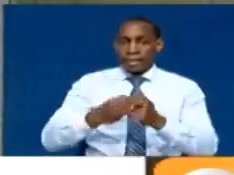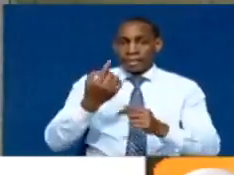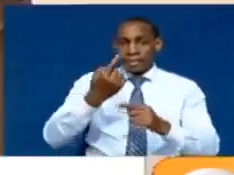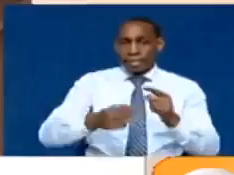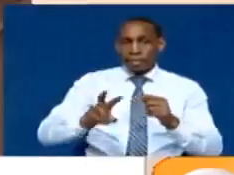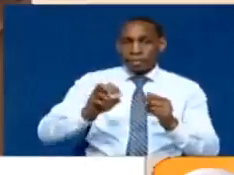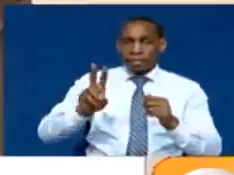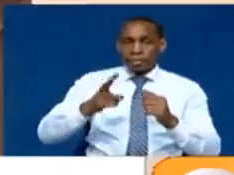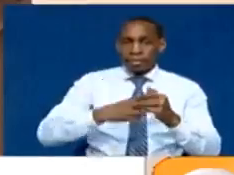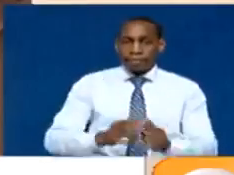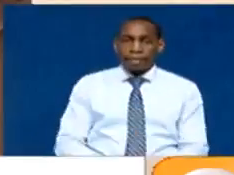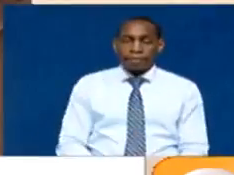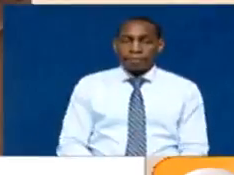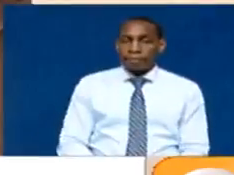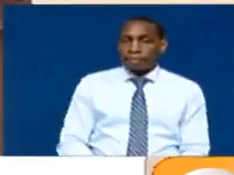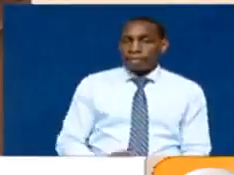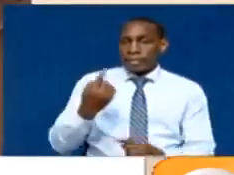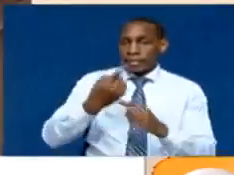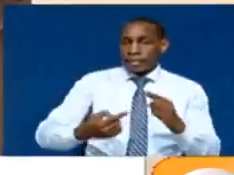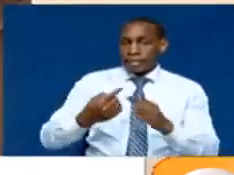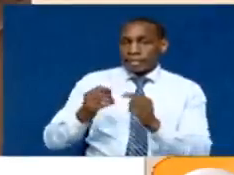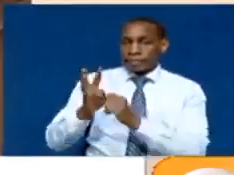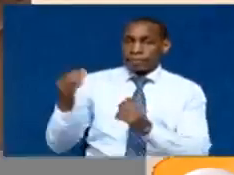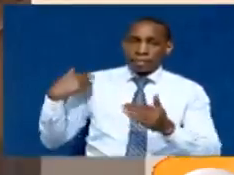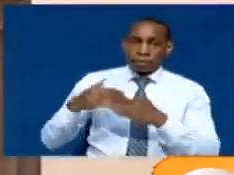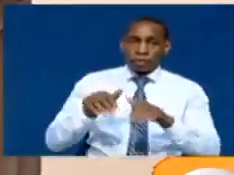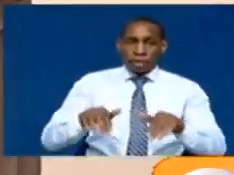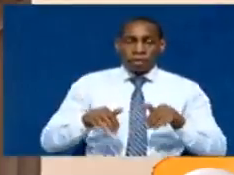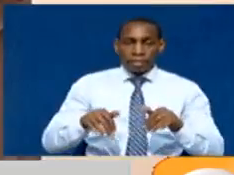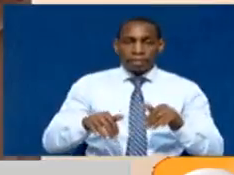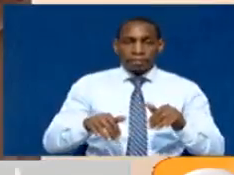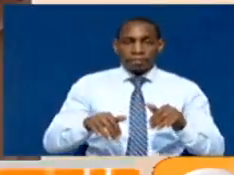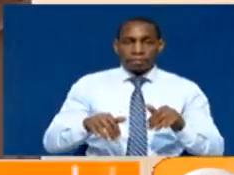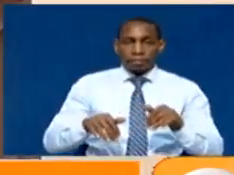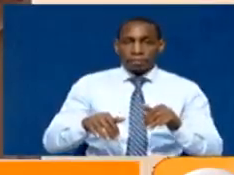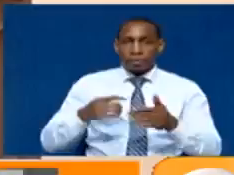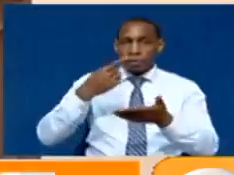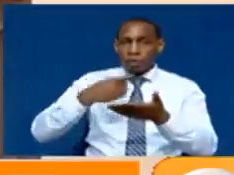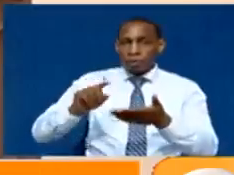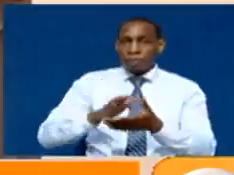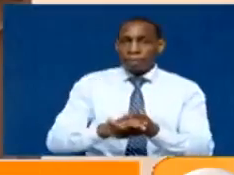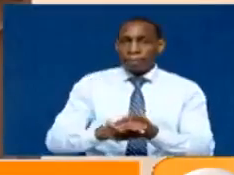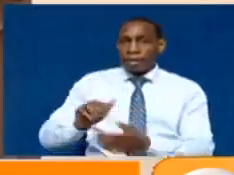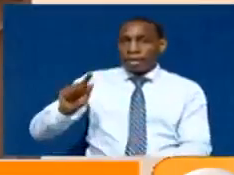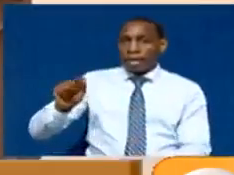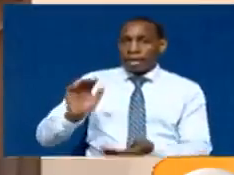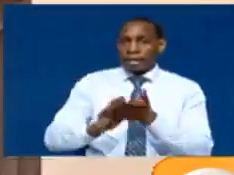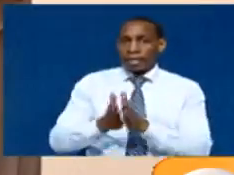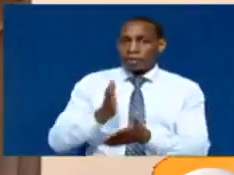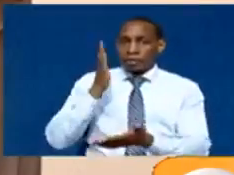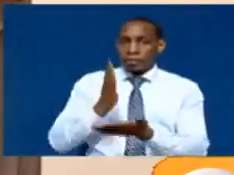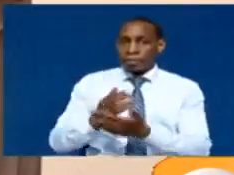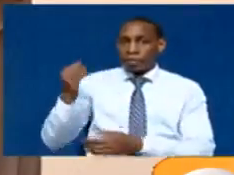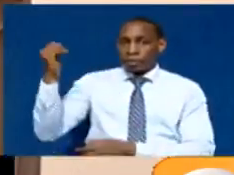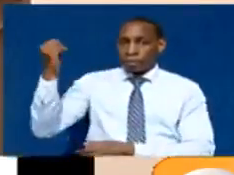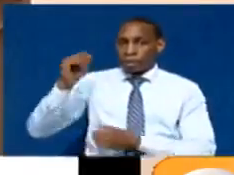August 2027. There's nearly 14 years of waiting to operationalize an act. There's no assurance that political